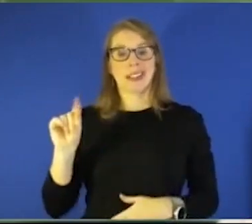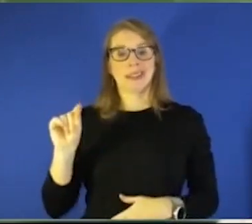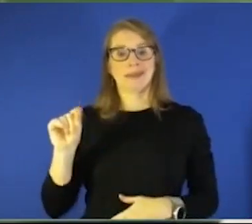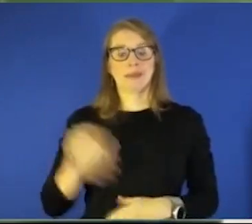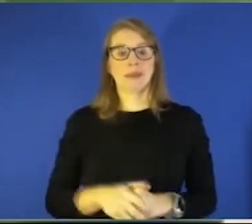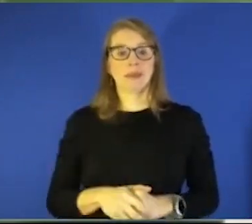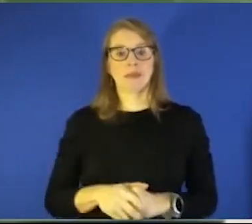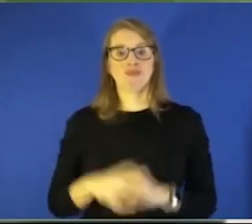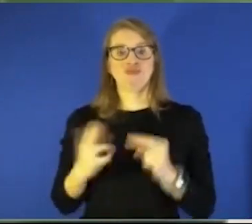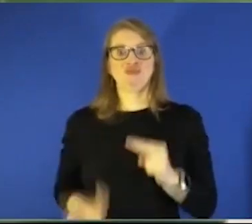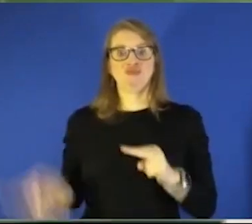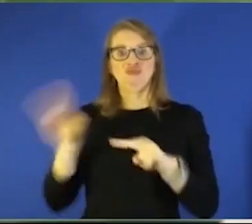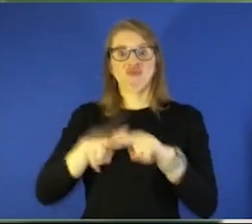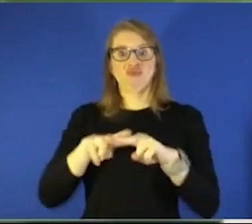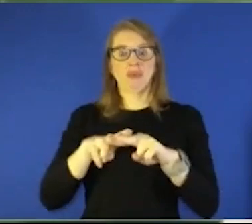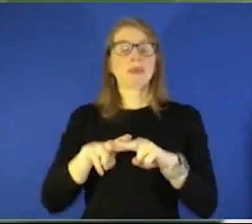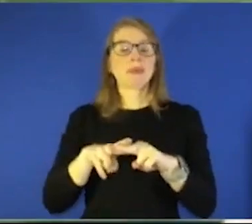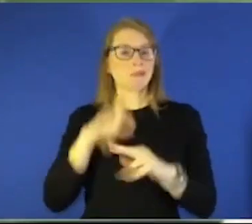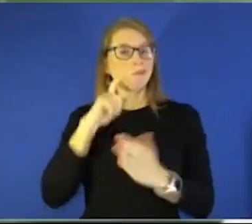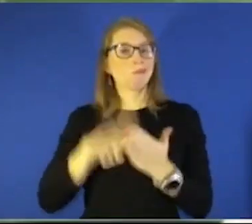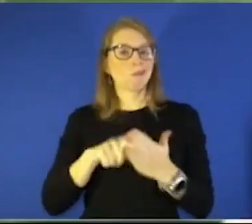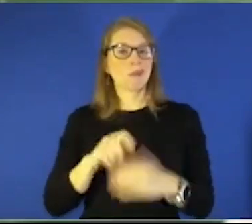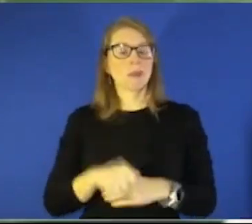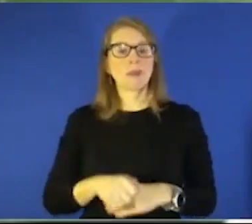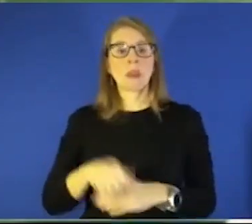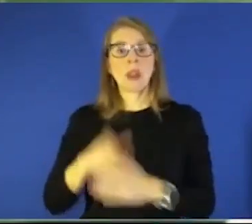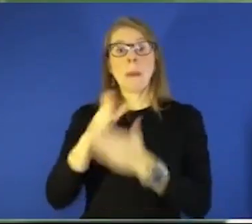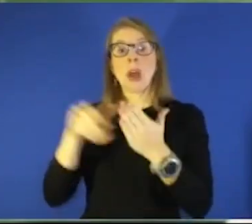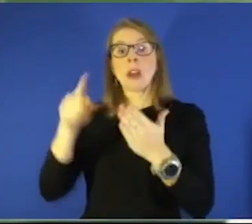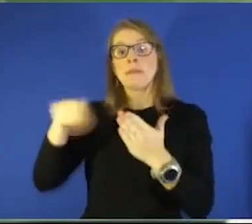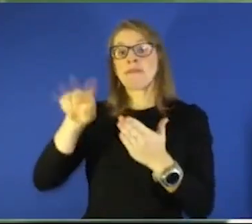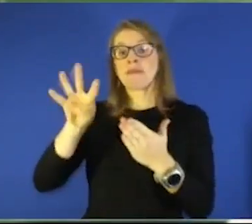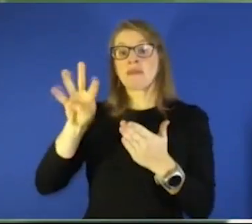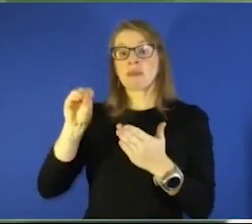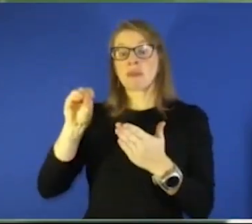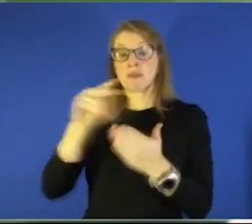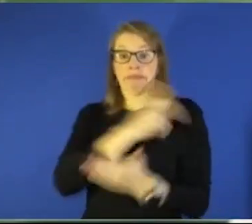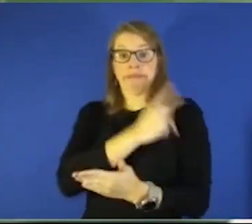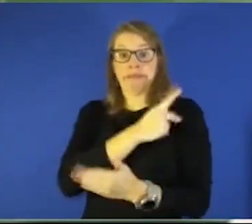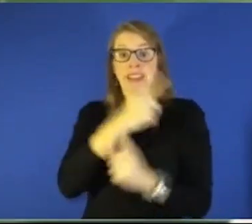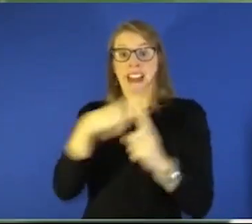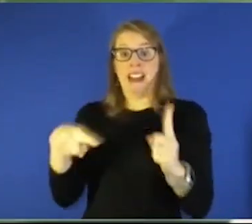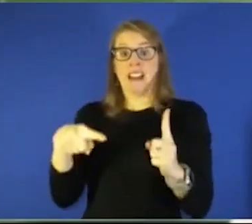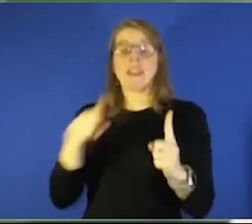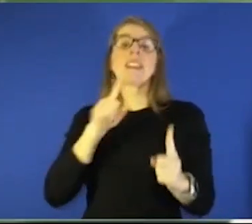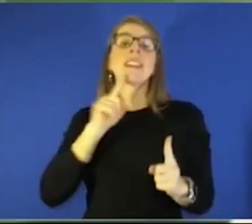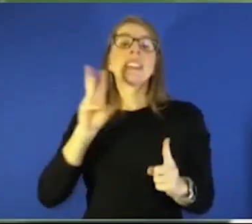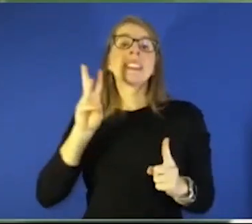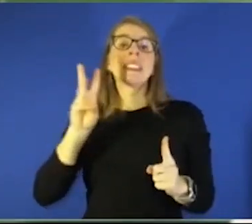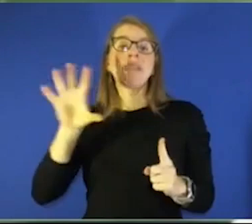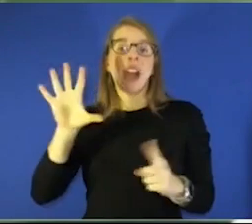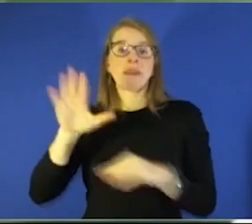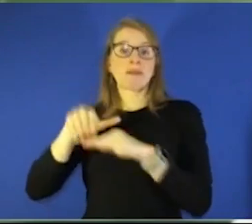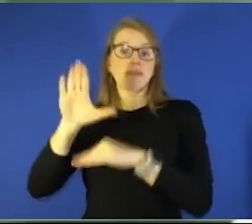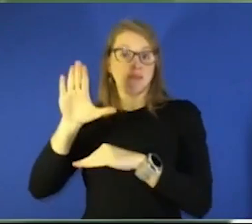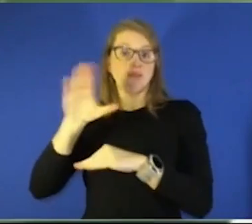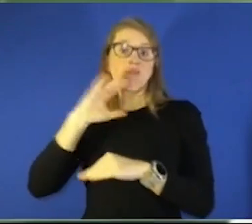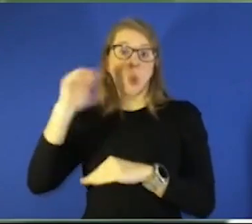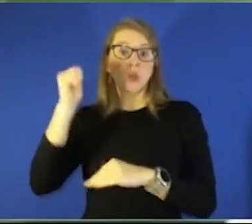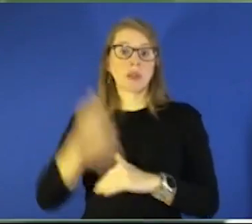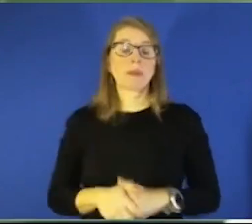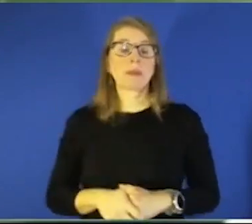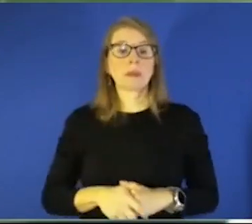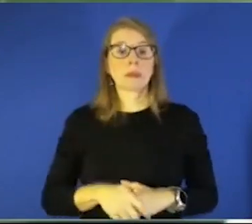rapid increase. Out of those 40 patients, half of them were 65 and older. The other half